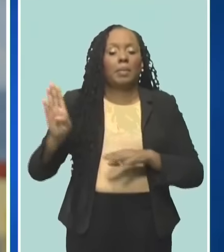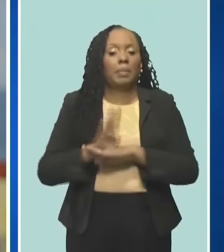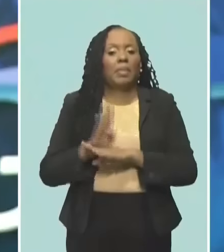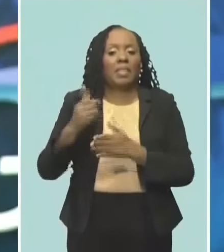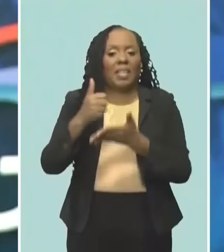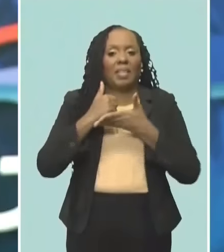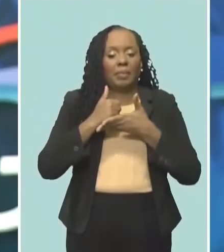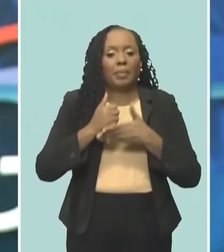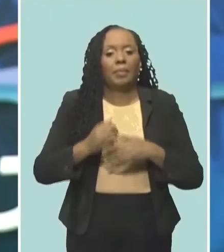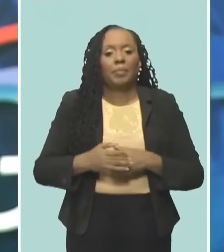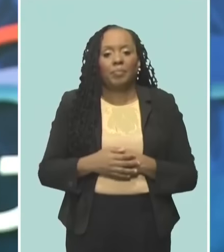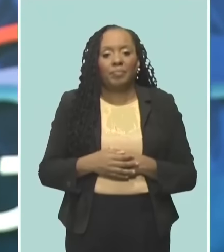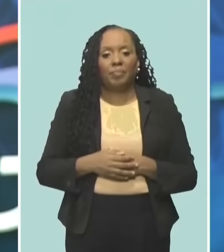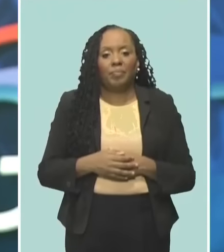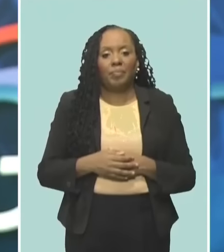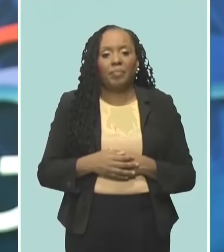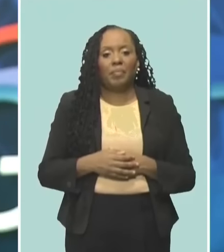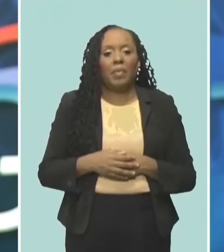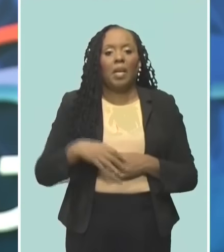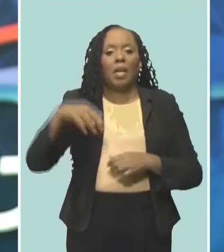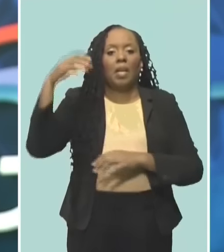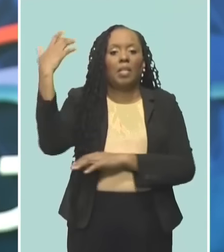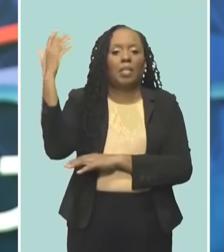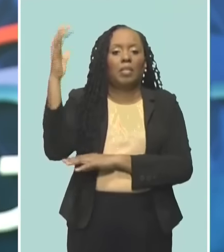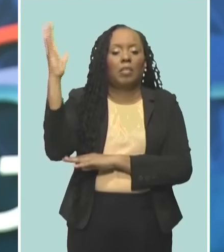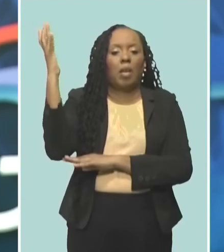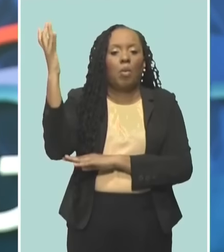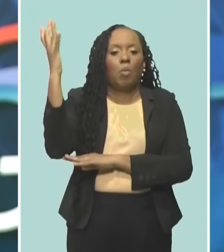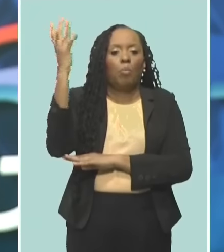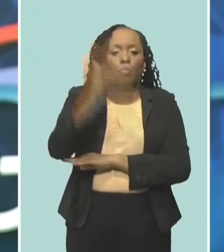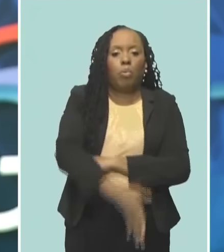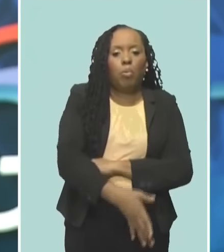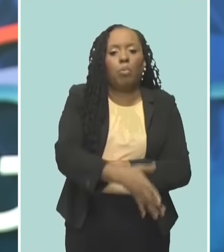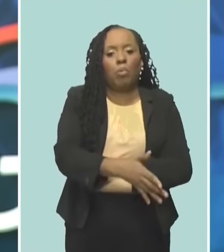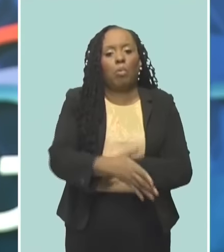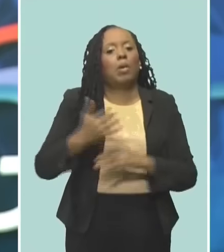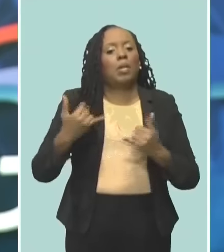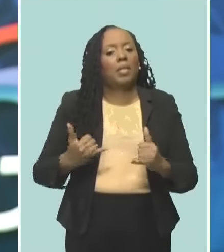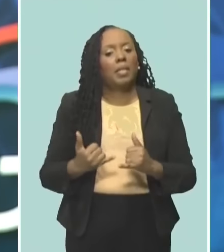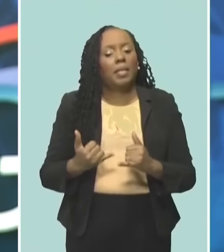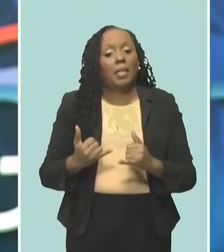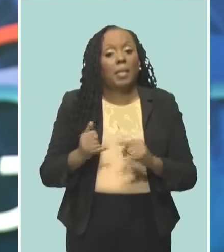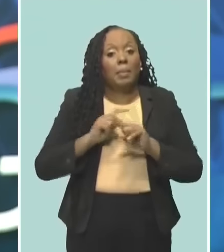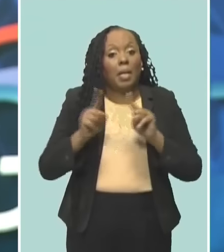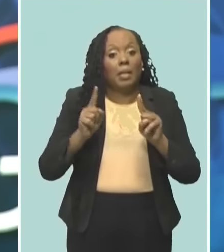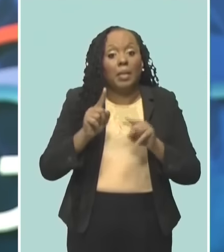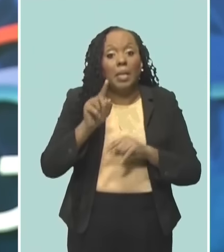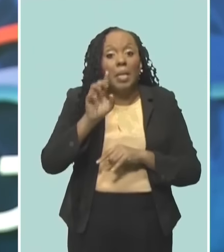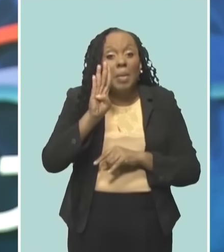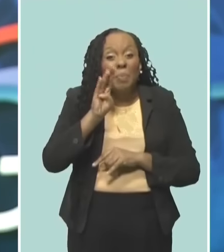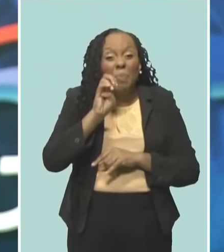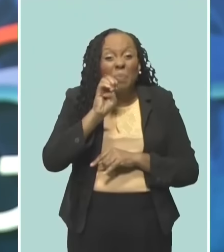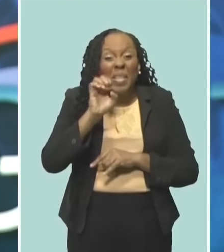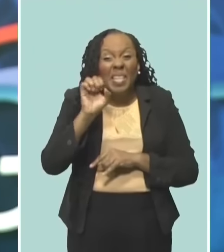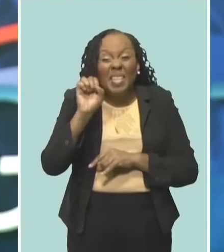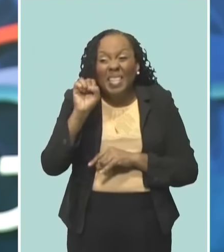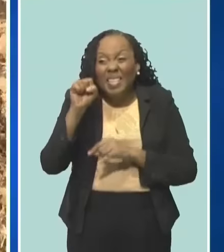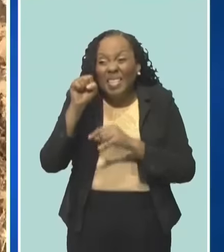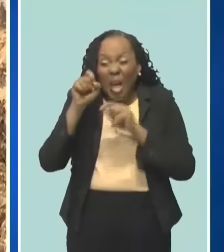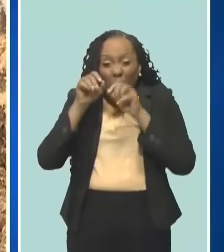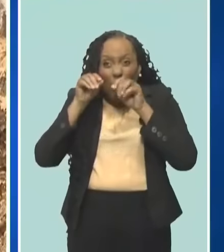us. A fallen tree in Dunlow Lane, the city, brought with it some unwelcome guests in the form of bees. According to